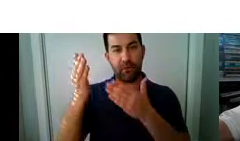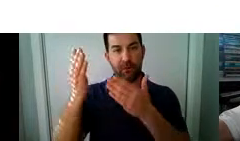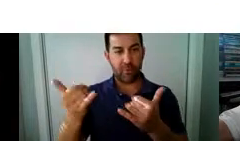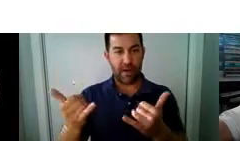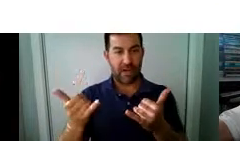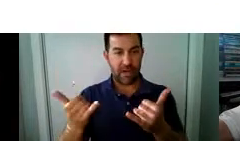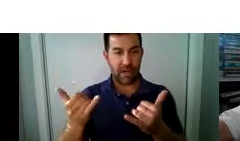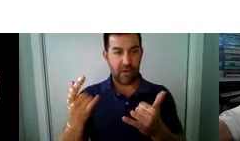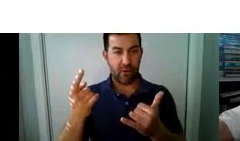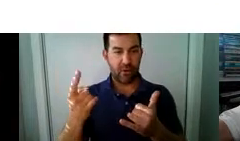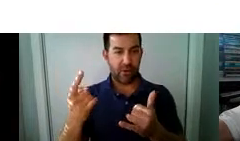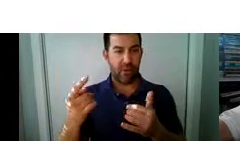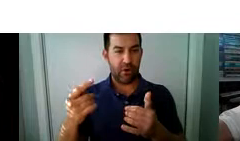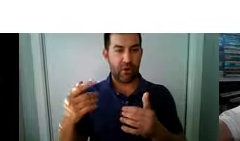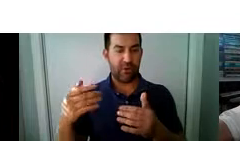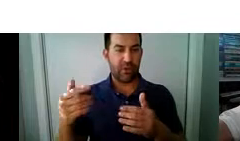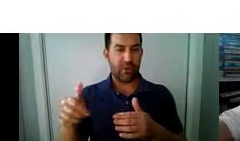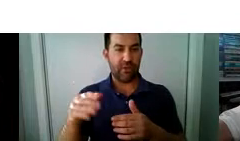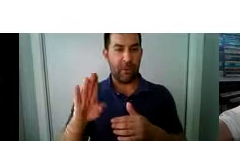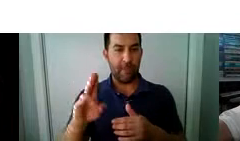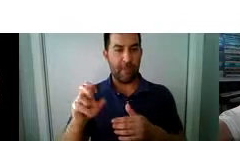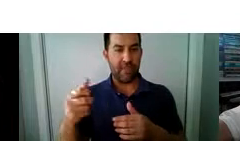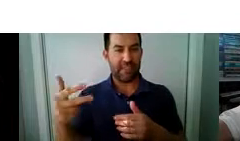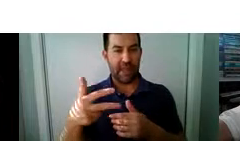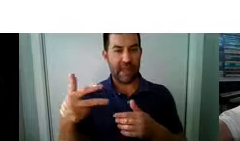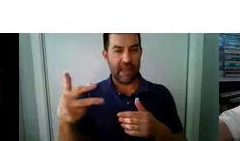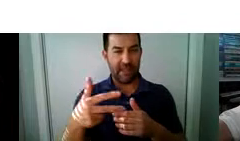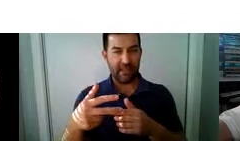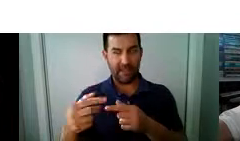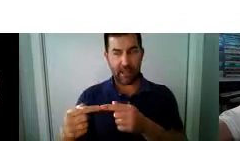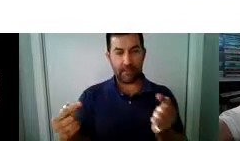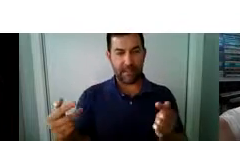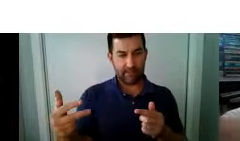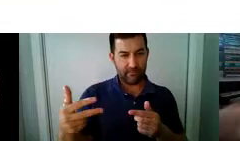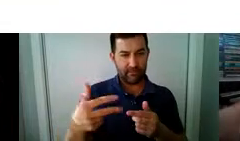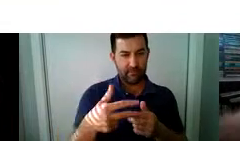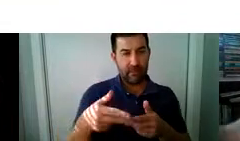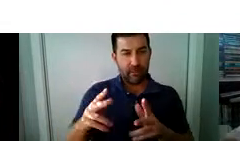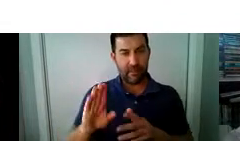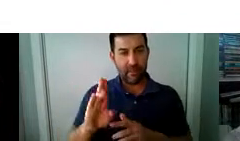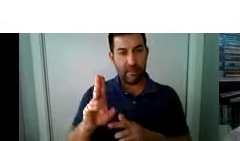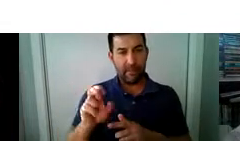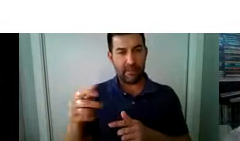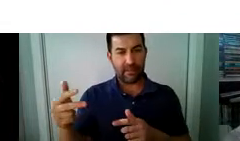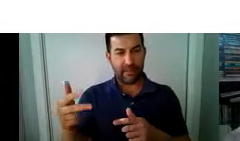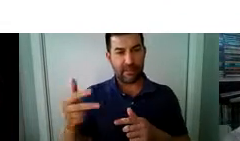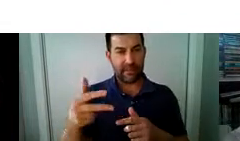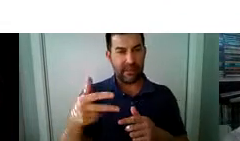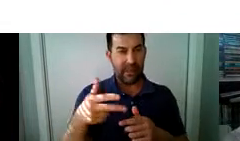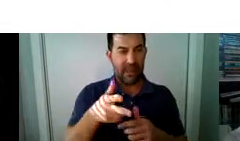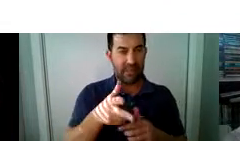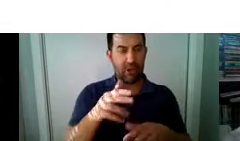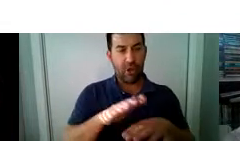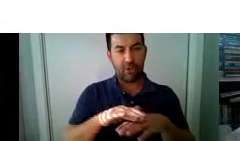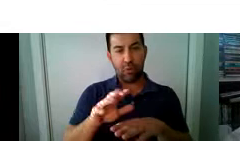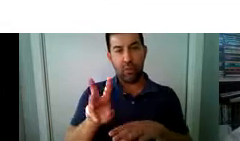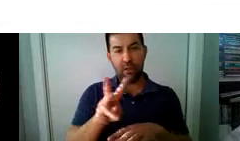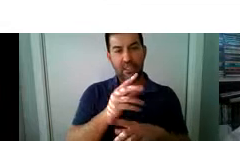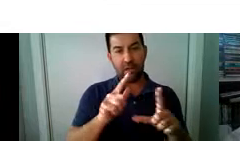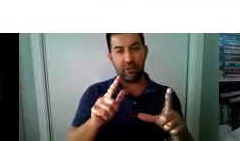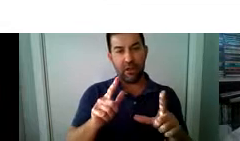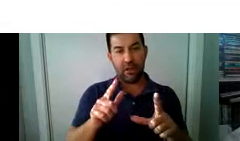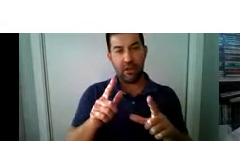currently a contraflow bus lane from Raleigh to Park that allows buses to exit onto West Liberty from Park